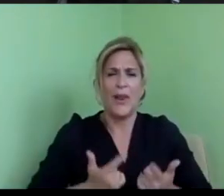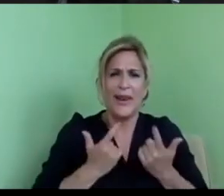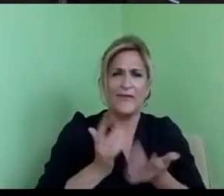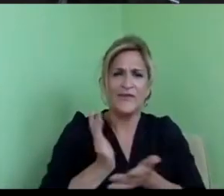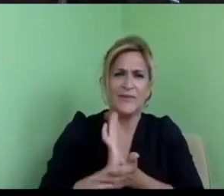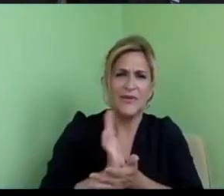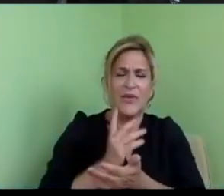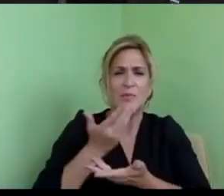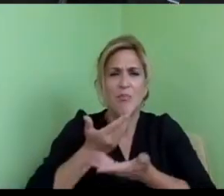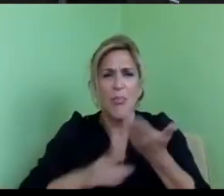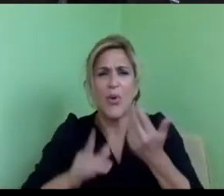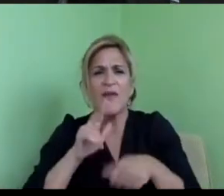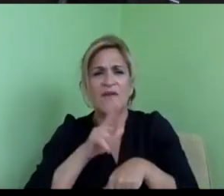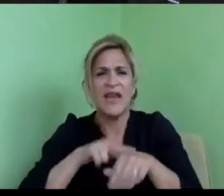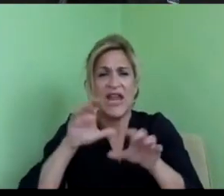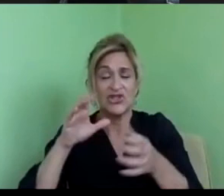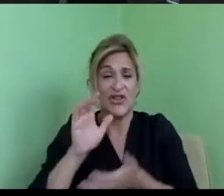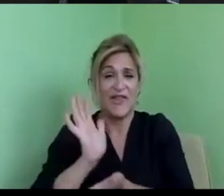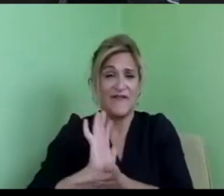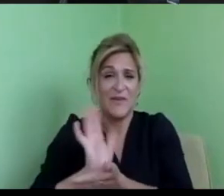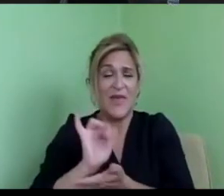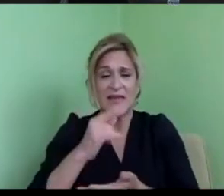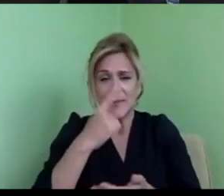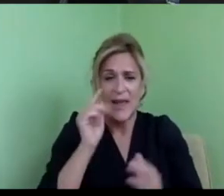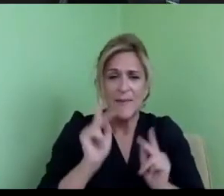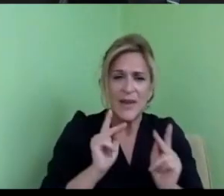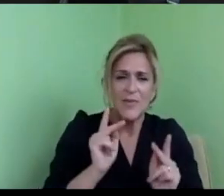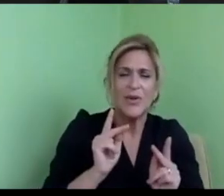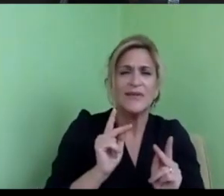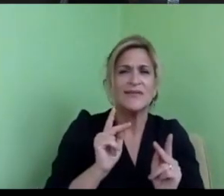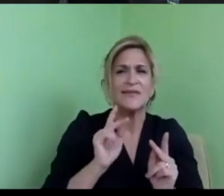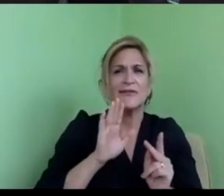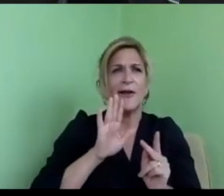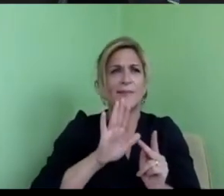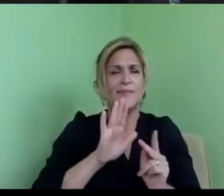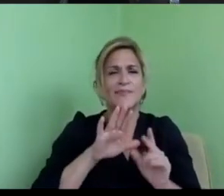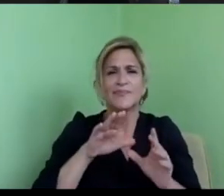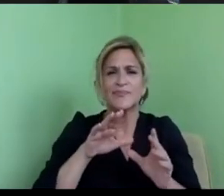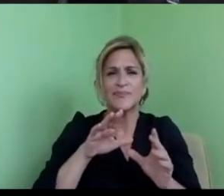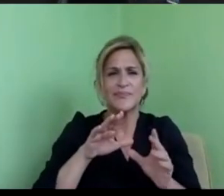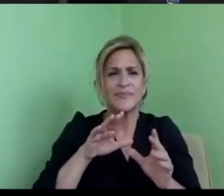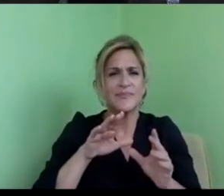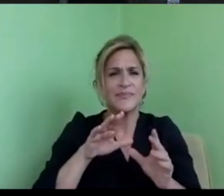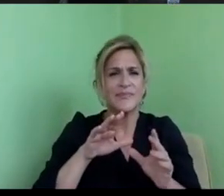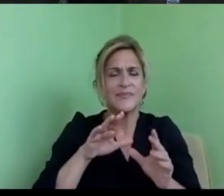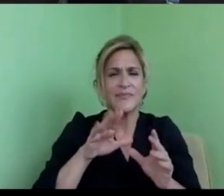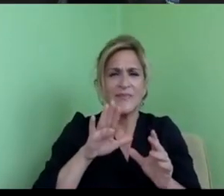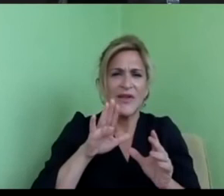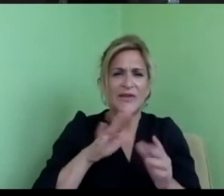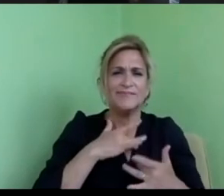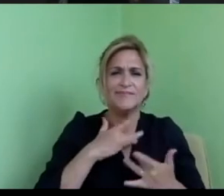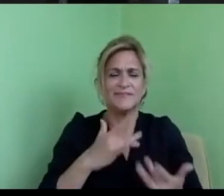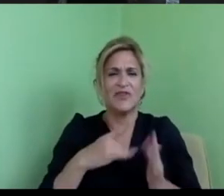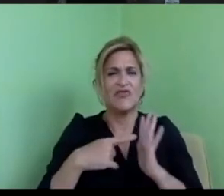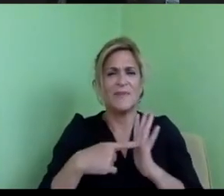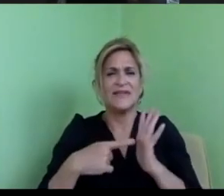nation the film right um and so black people black people's um archetypical representation